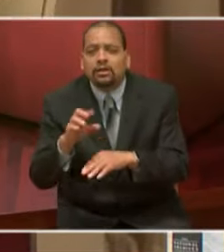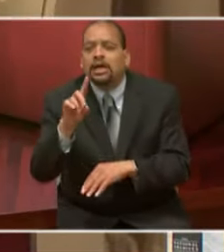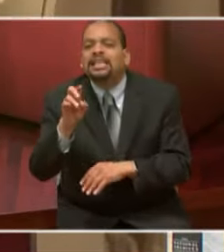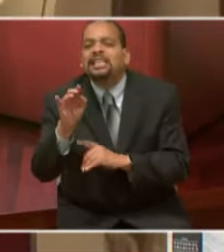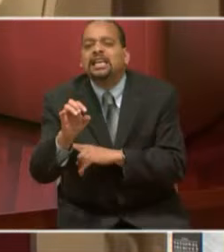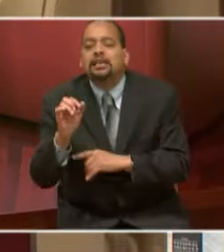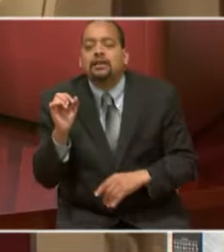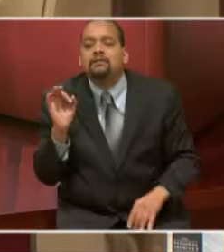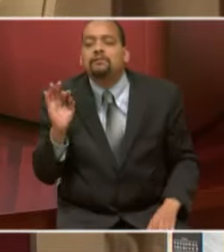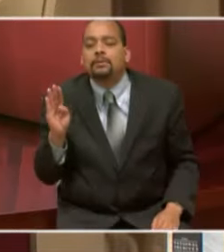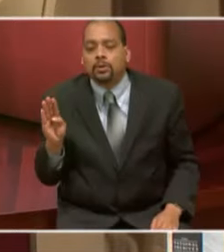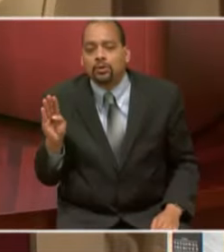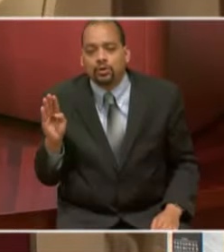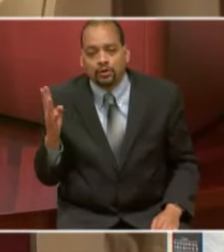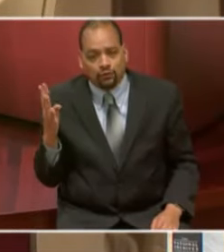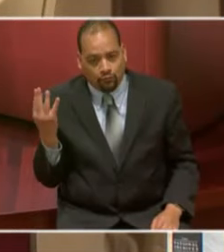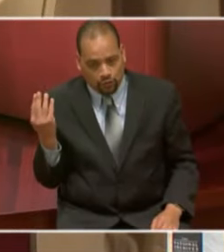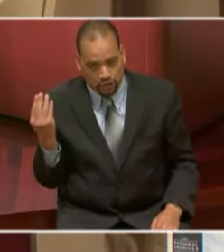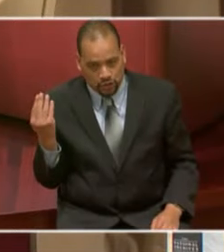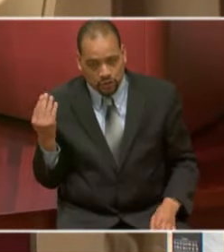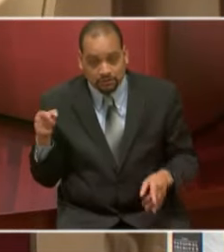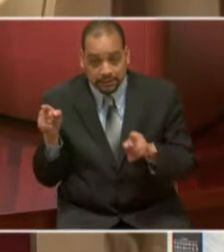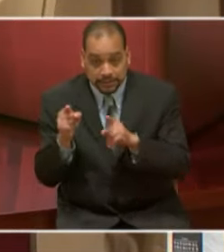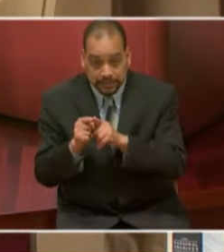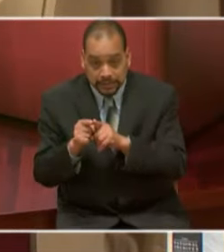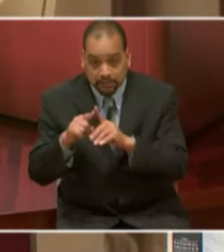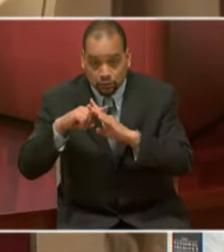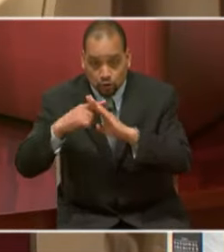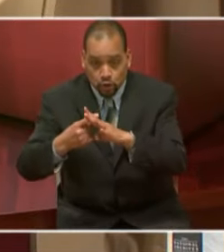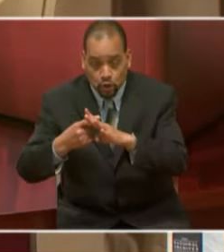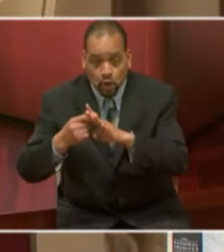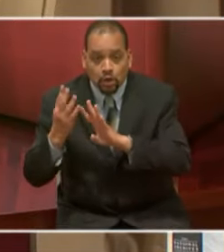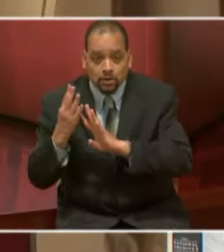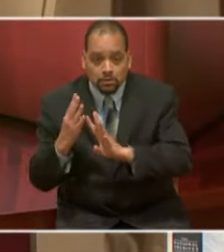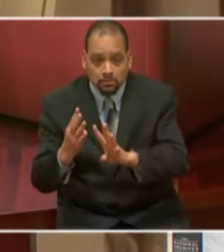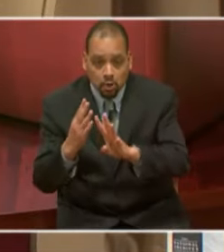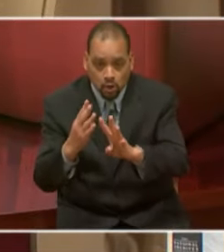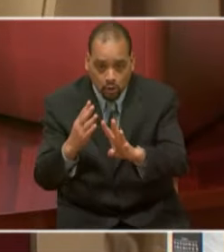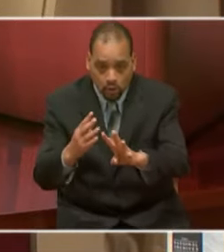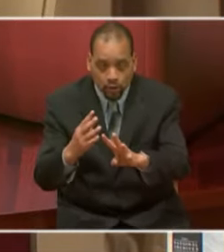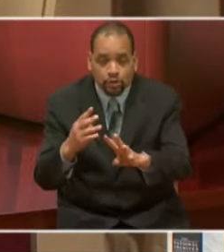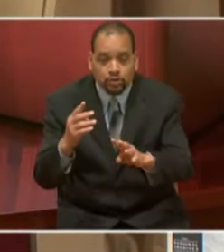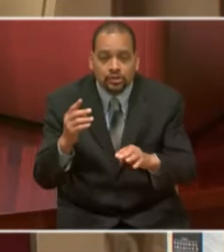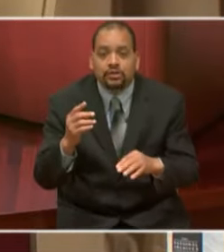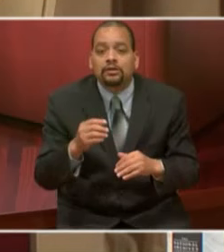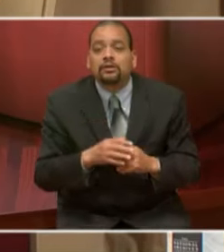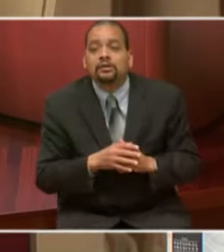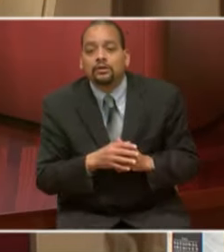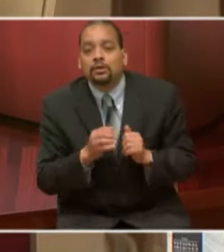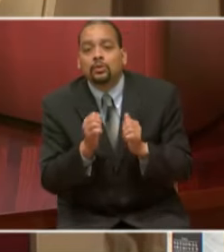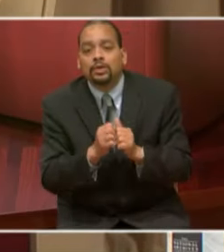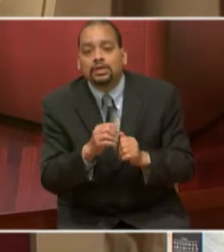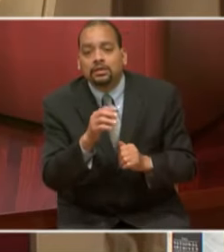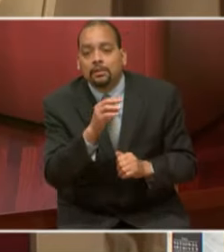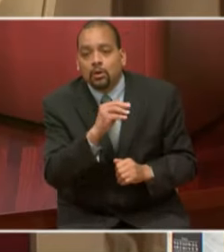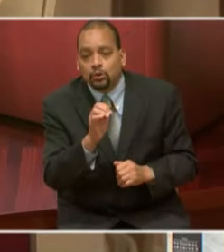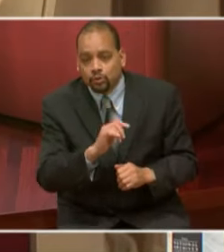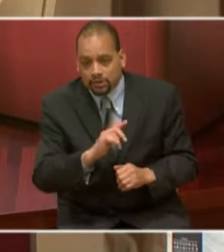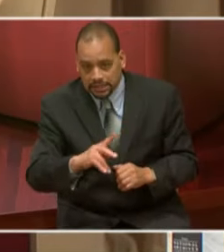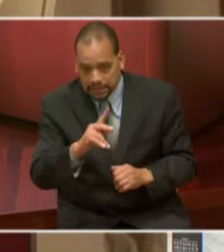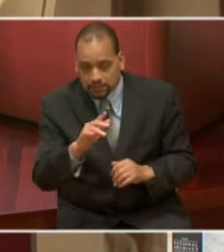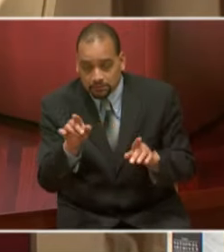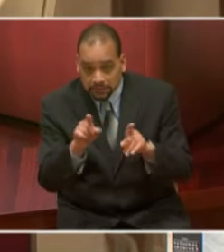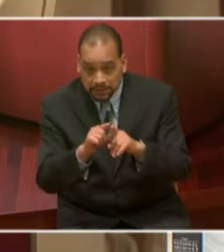could share some of your thoughts about the cases before the Supreme Court right now concerning the Voter Rights Act and